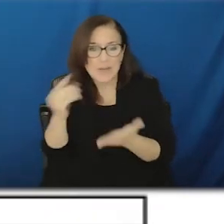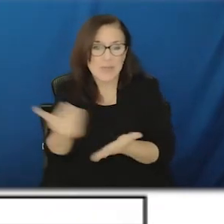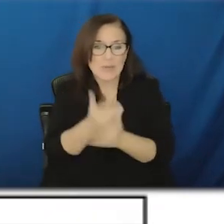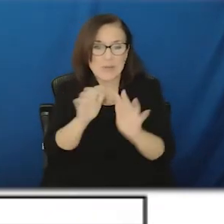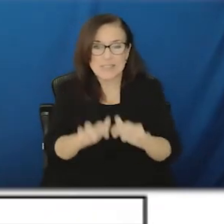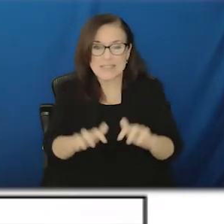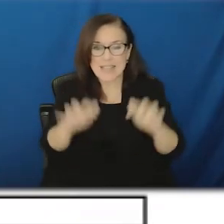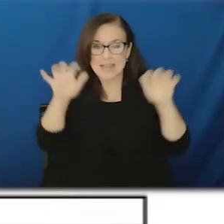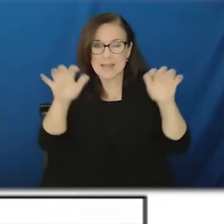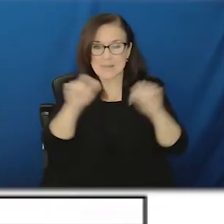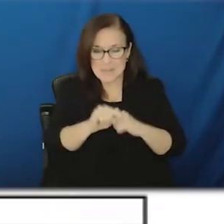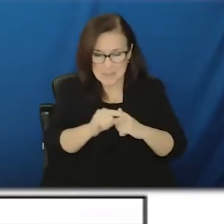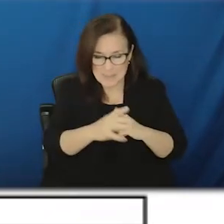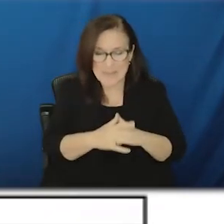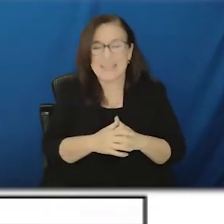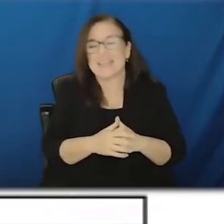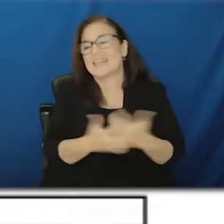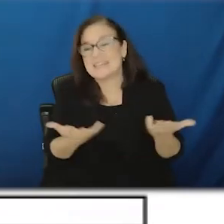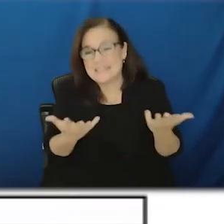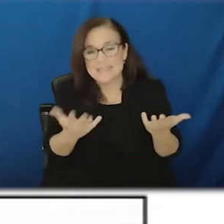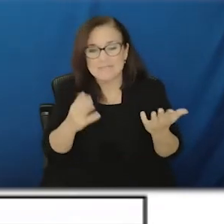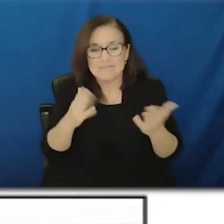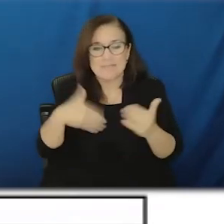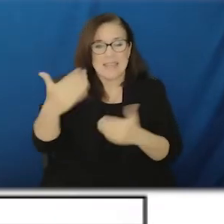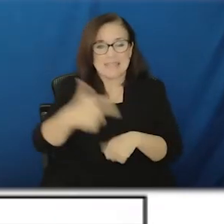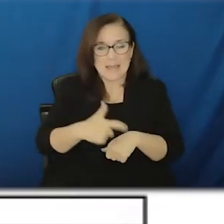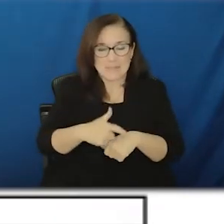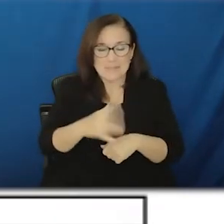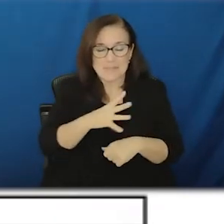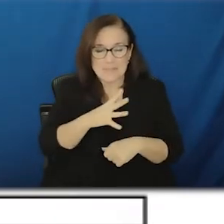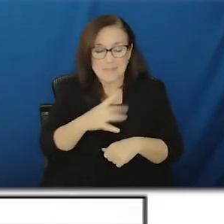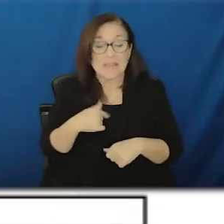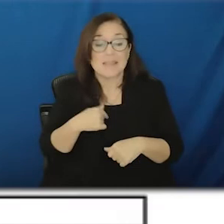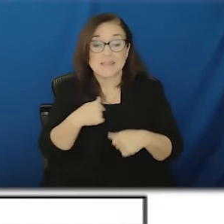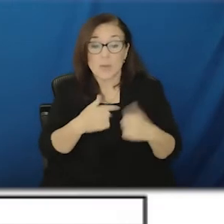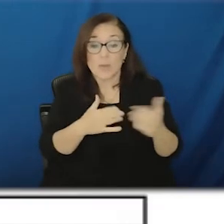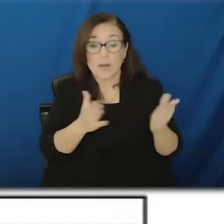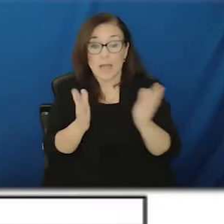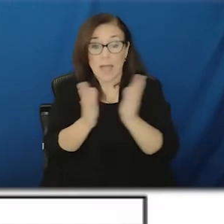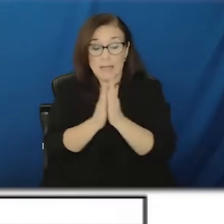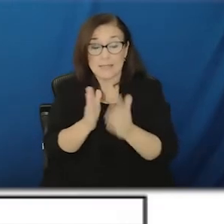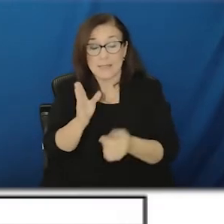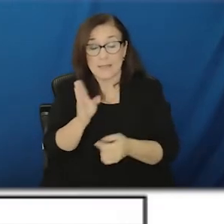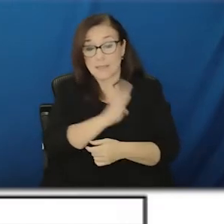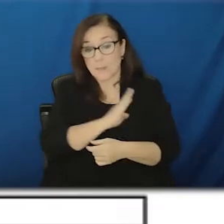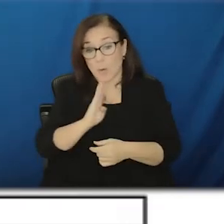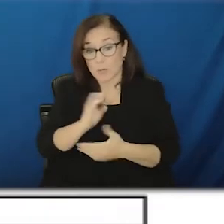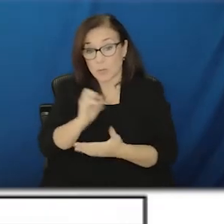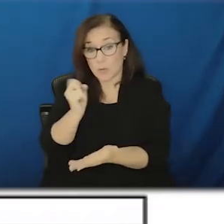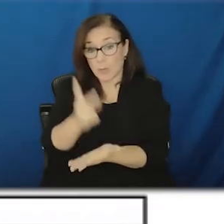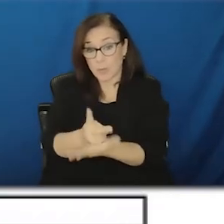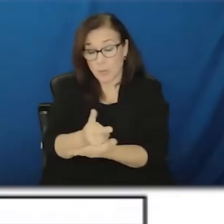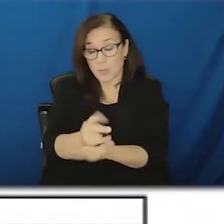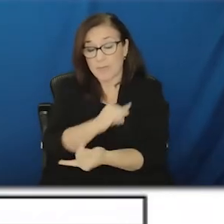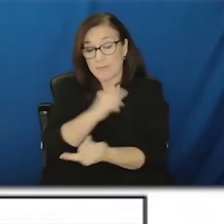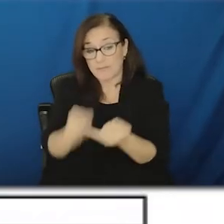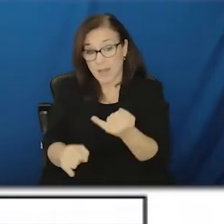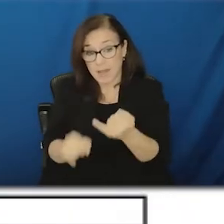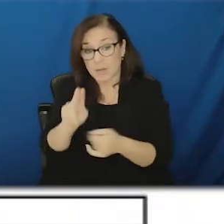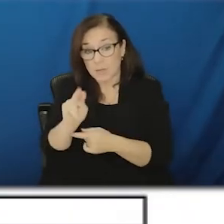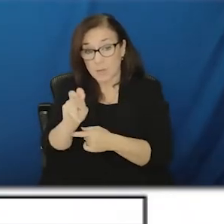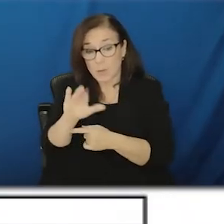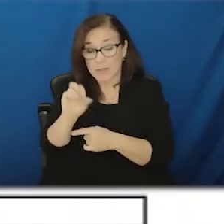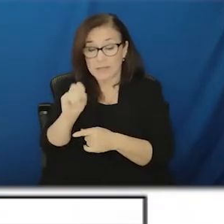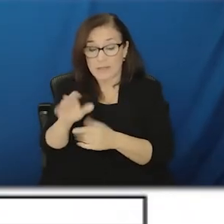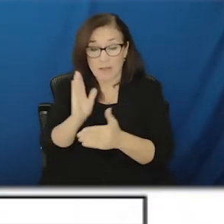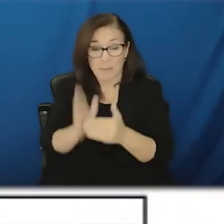to the approvals, which for tonight is asking the board to approve the filing of the notice of completion now,